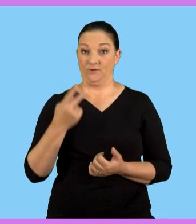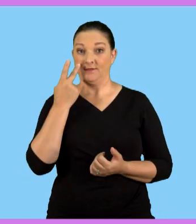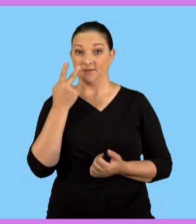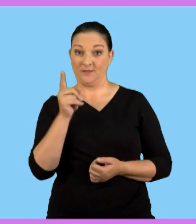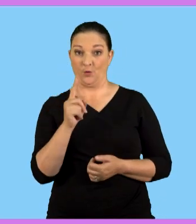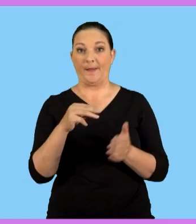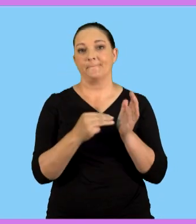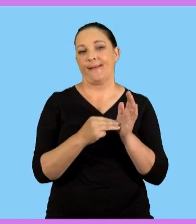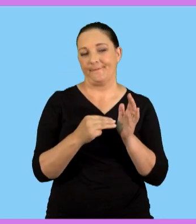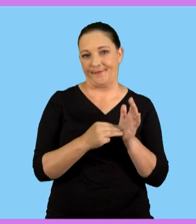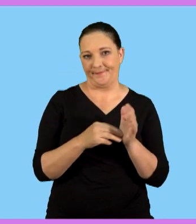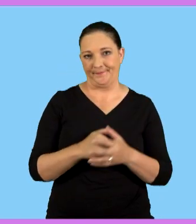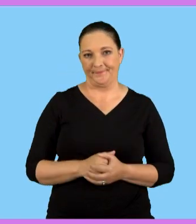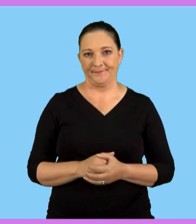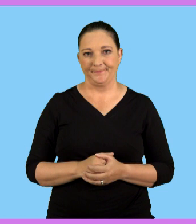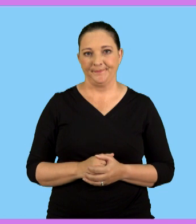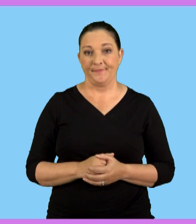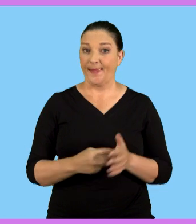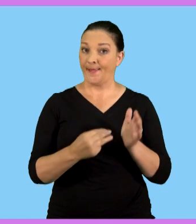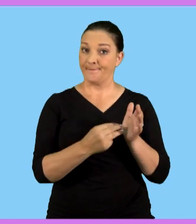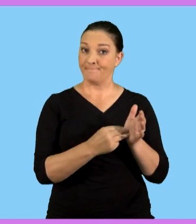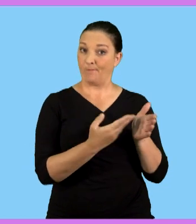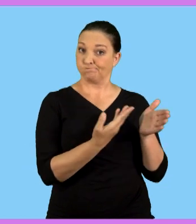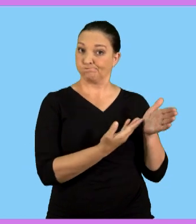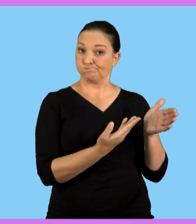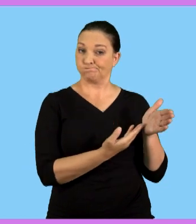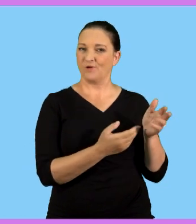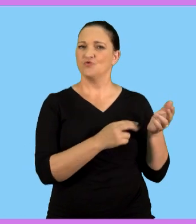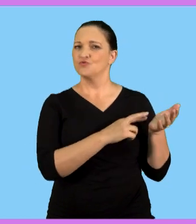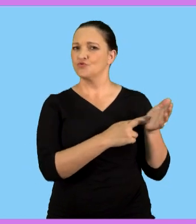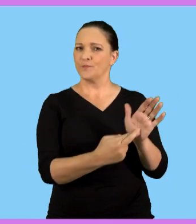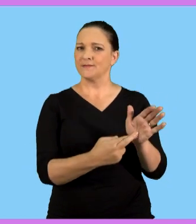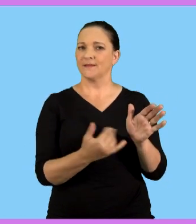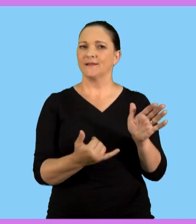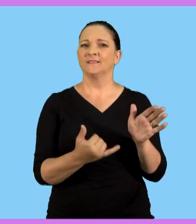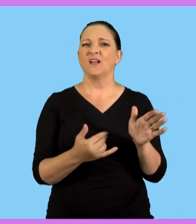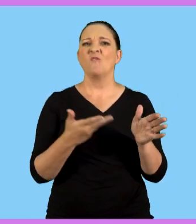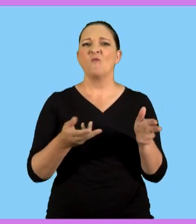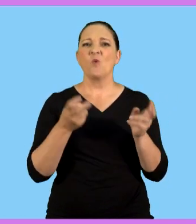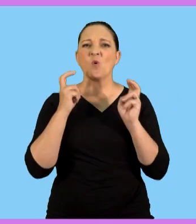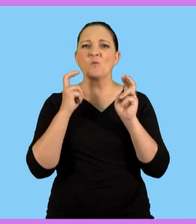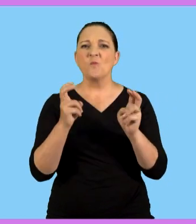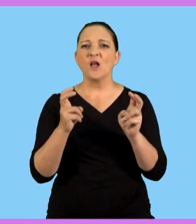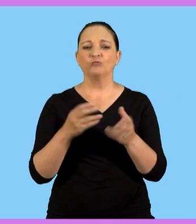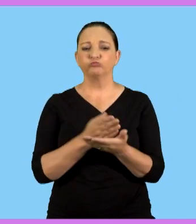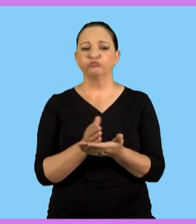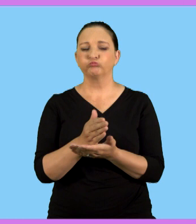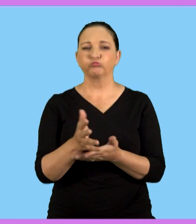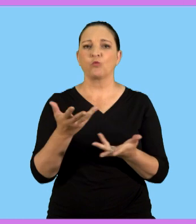have a map, okay? And it says the map represents the bus routes of a South African bus